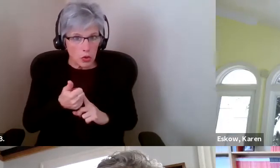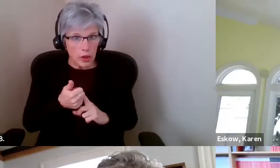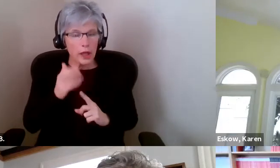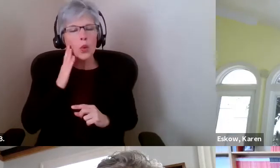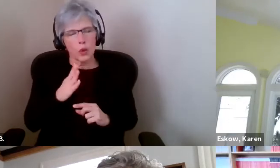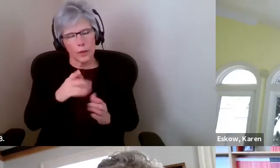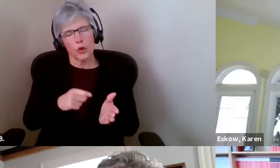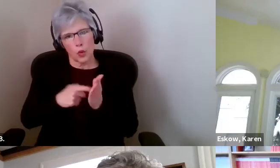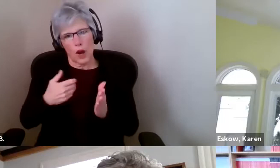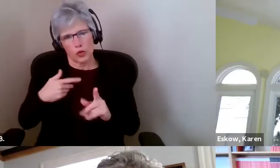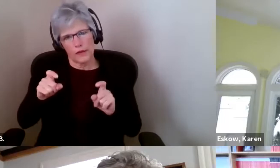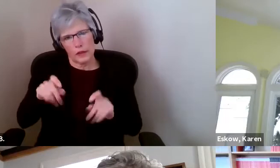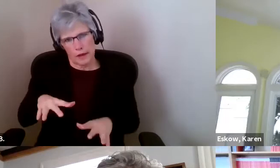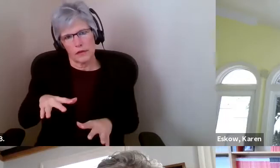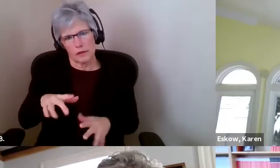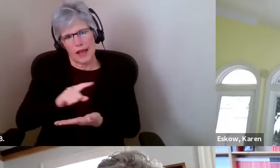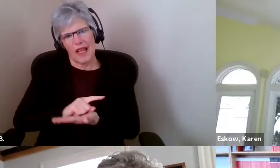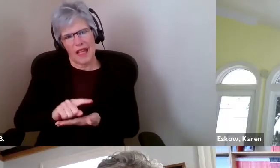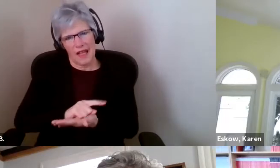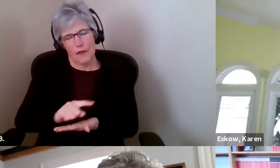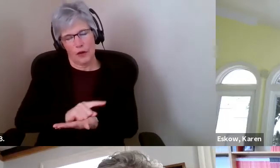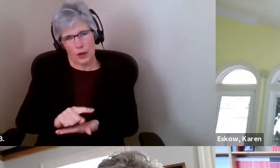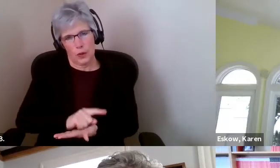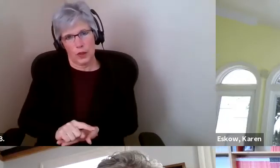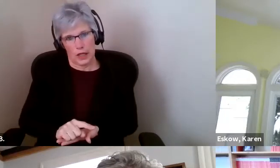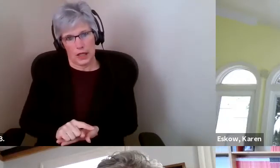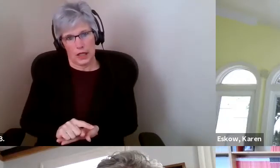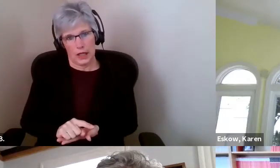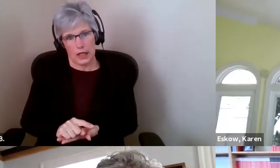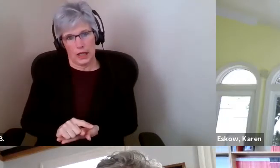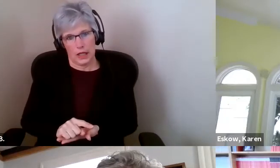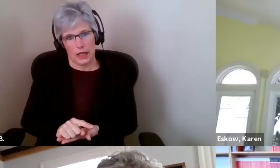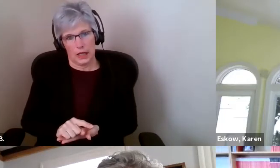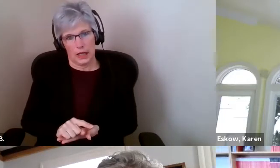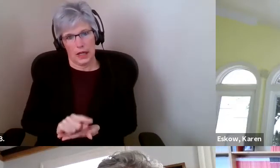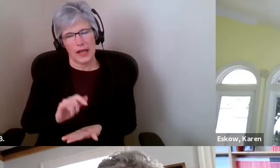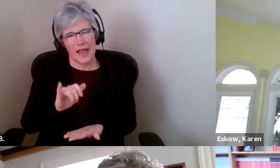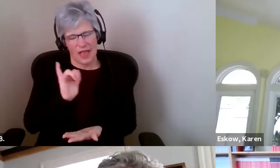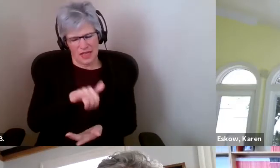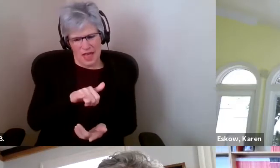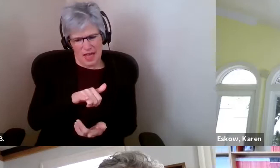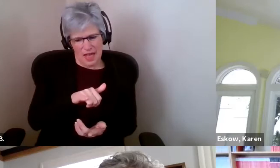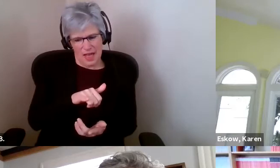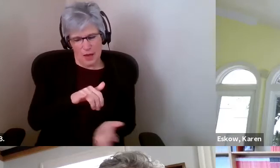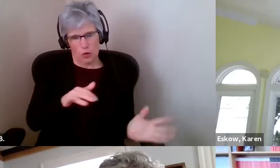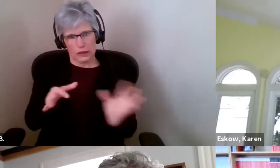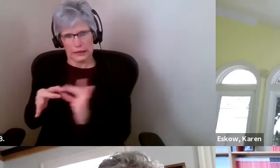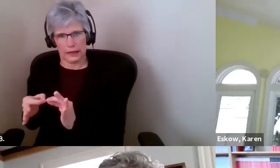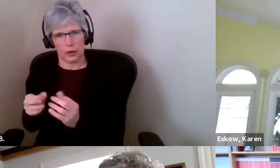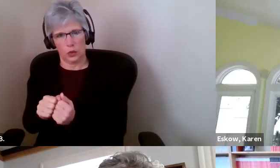week. And so then that links up to this campus tracker, and that will allow